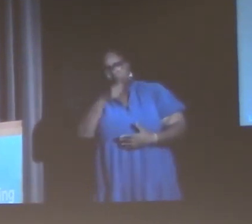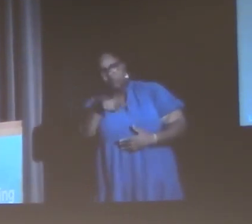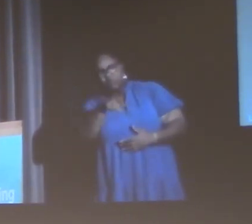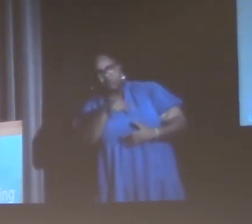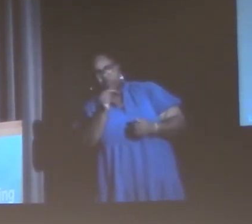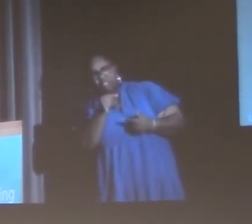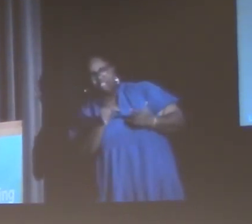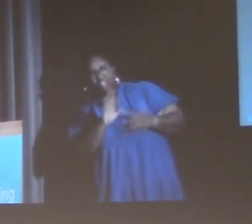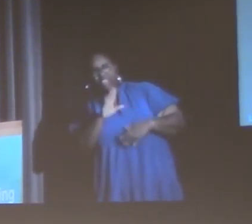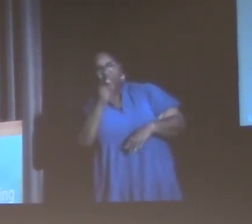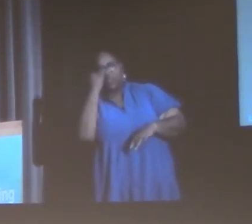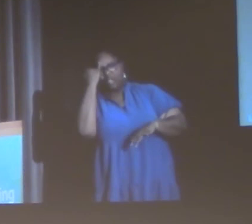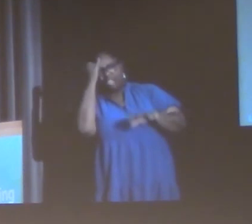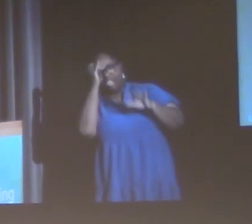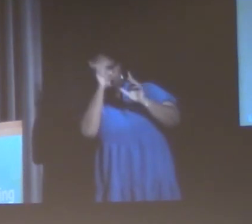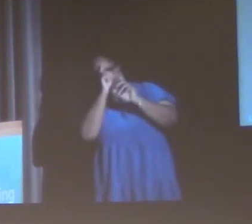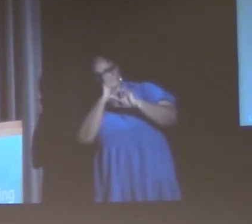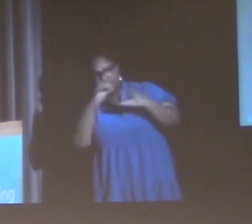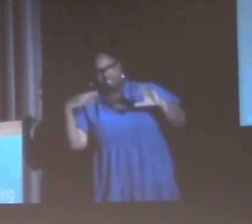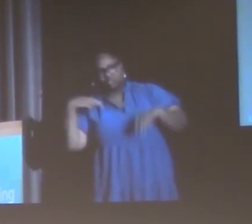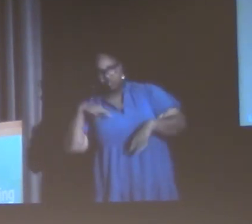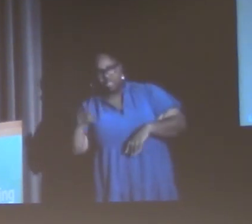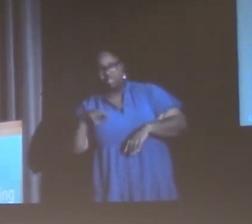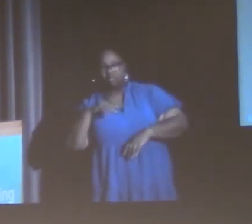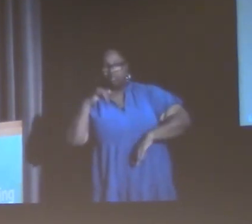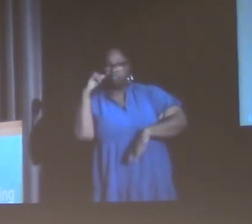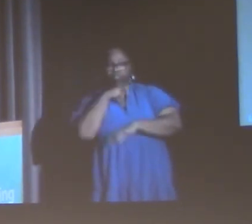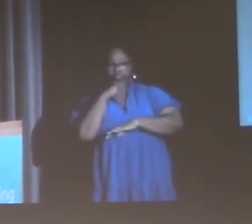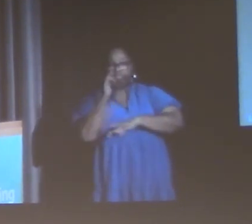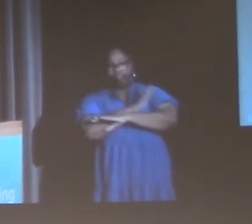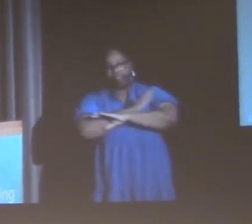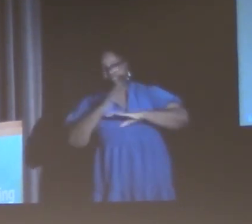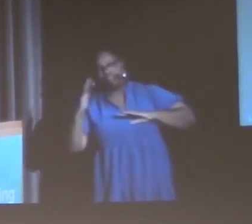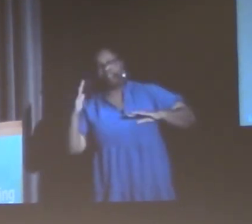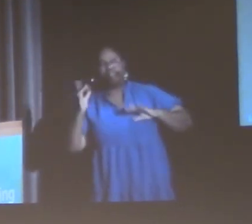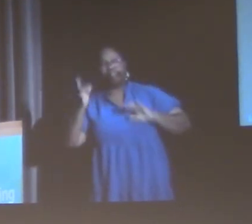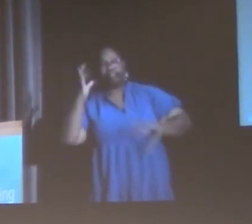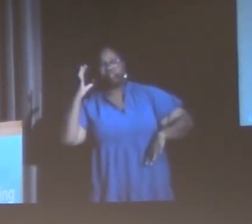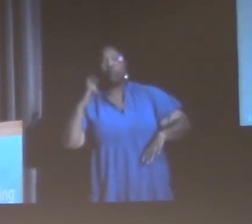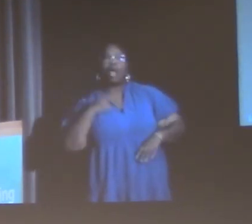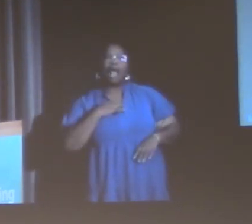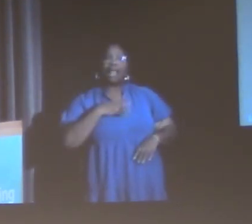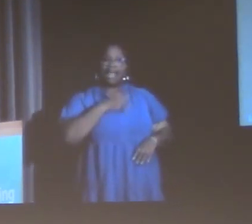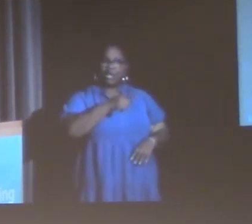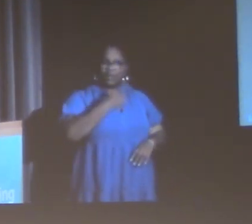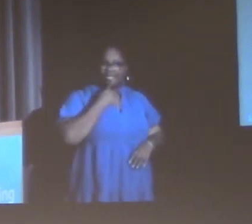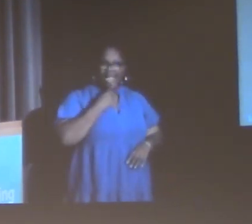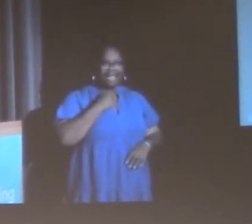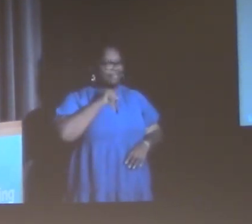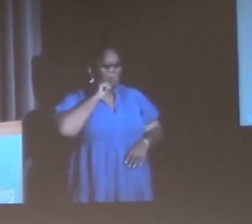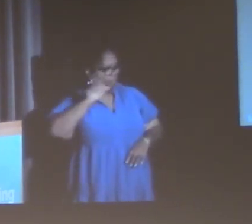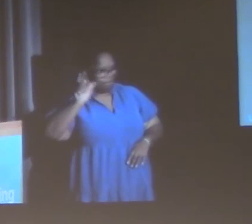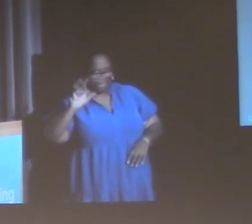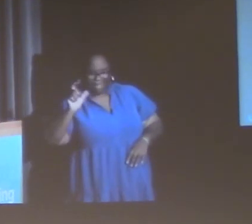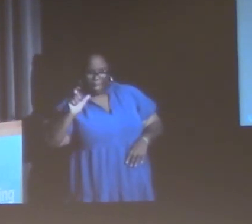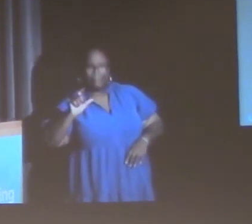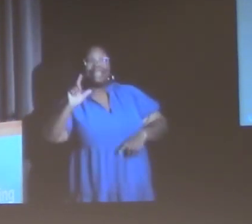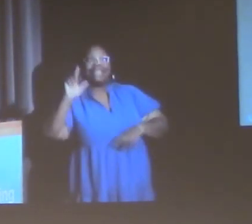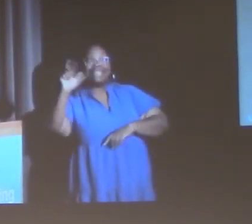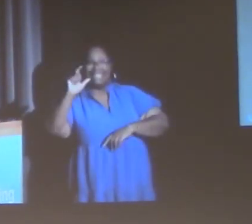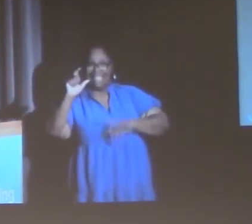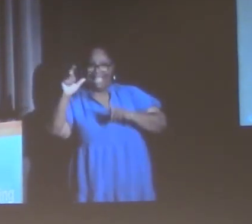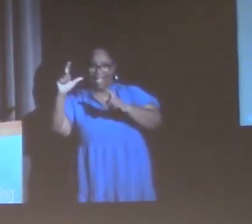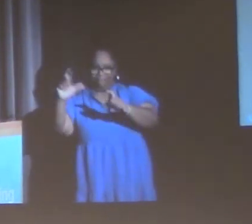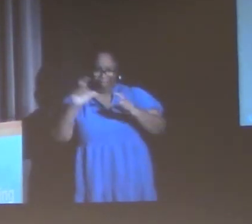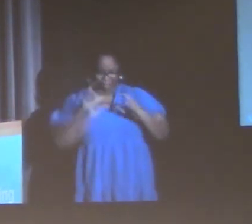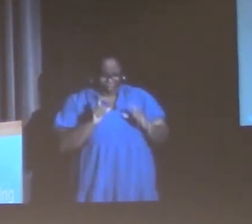of their ideology and extremists? And I like that you said that it's not Islam, it's a perversion of it. No, of